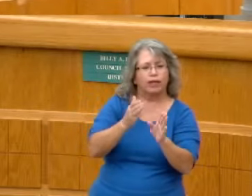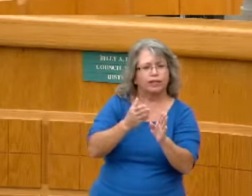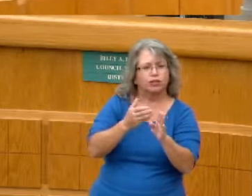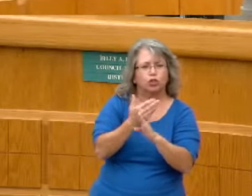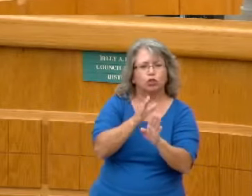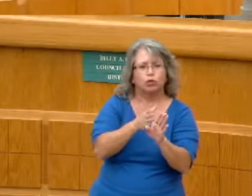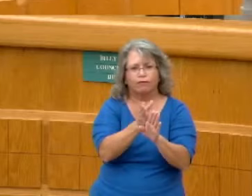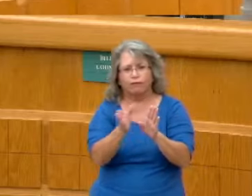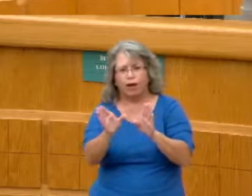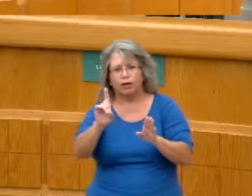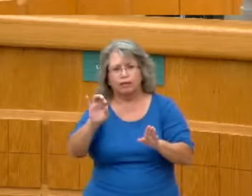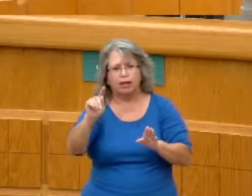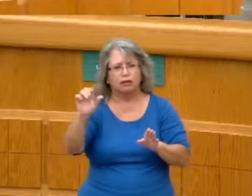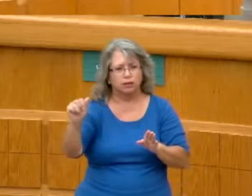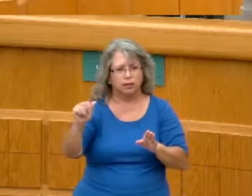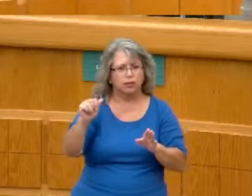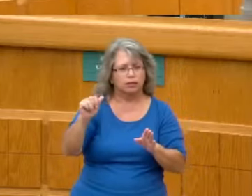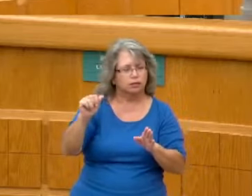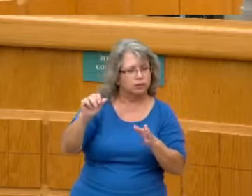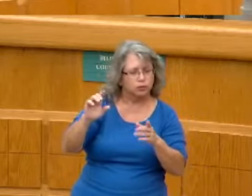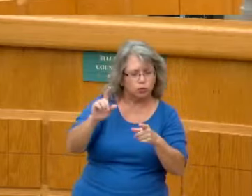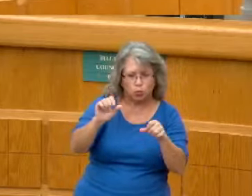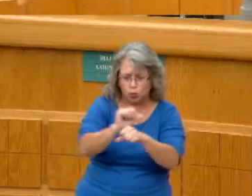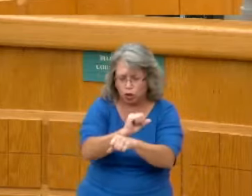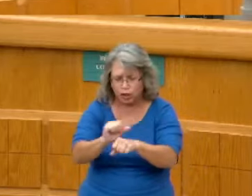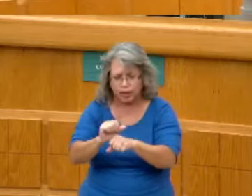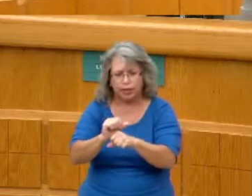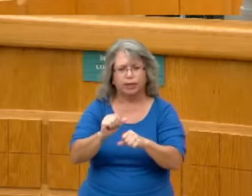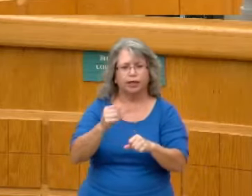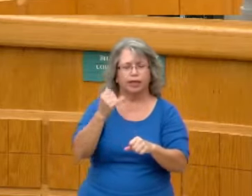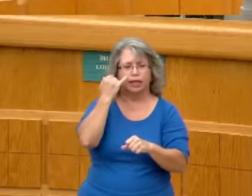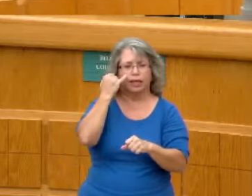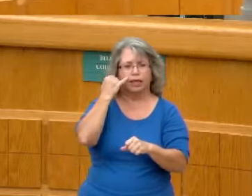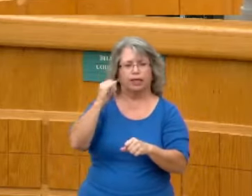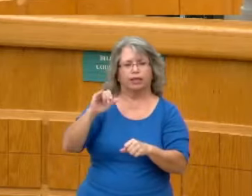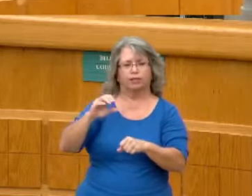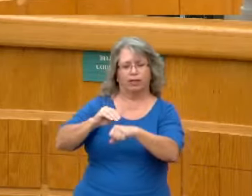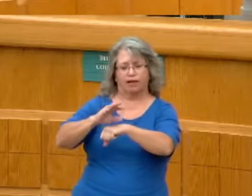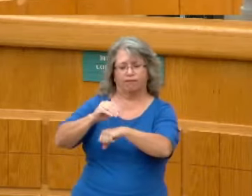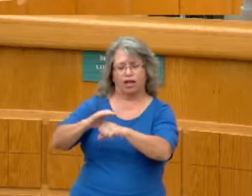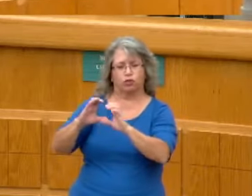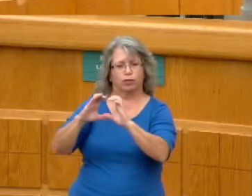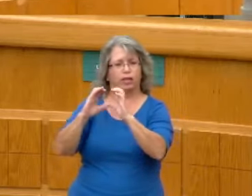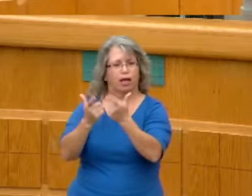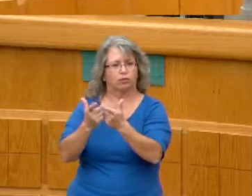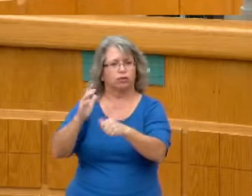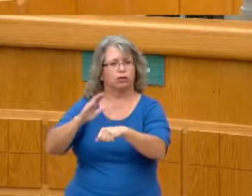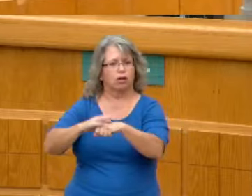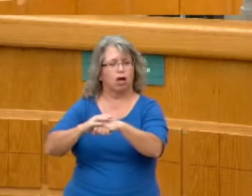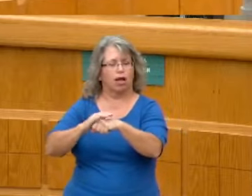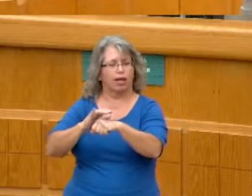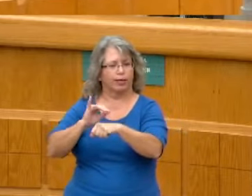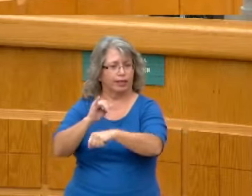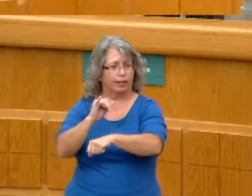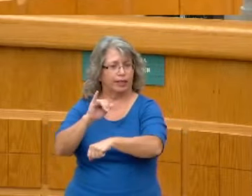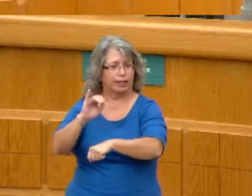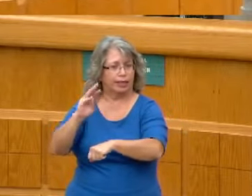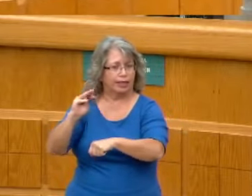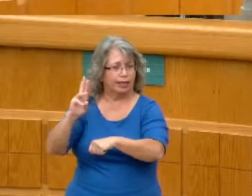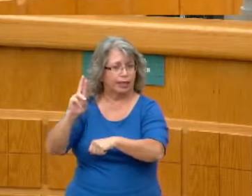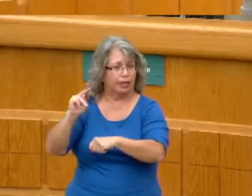FDA authorizes, and then the ACIP, the Advisory Council on Immunization Practice, recommends it to